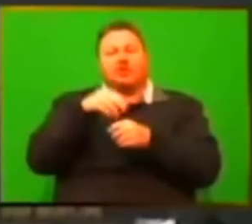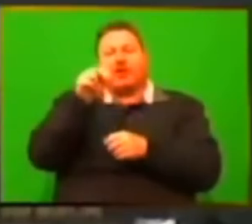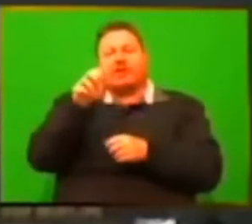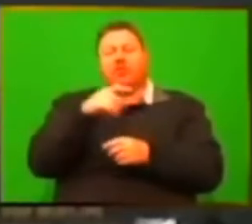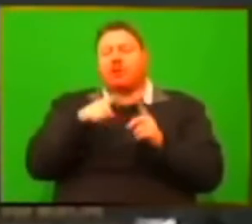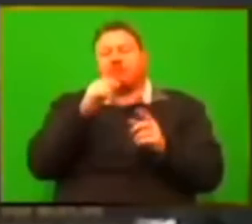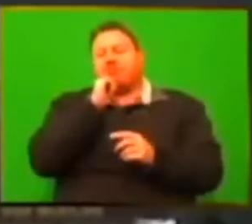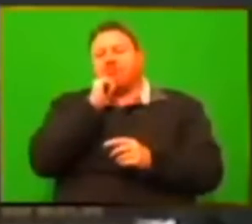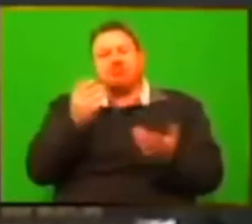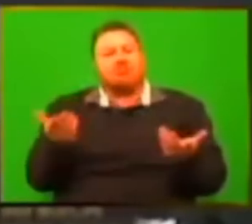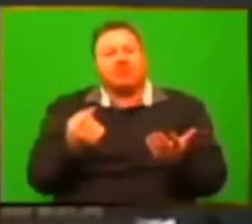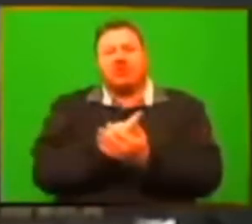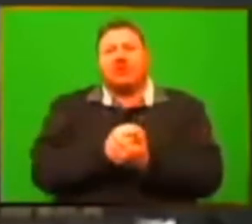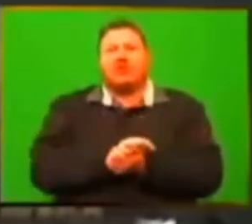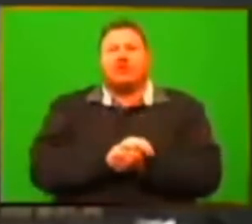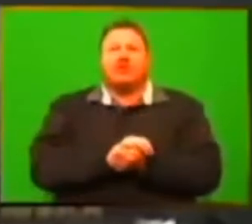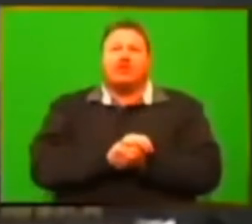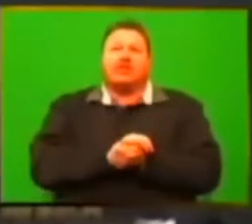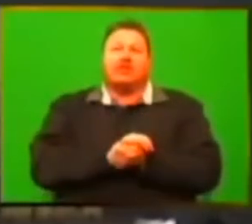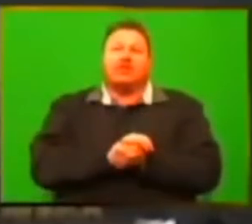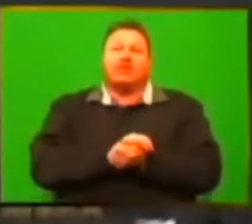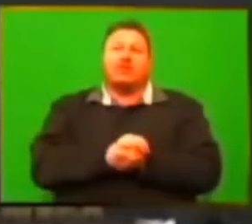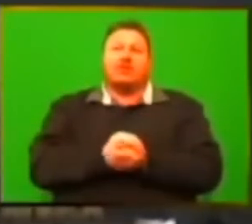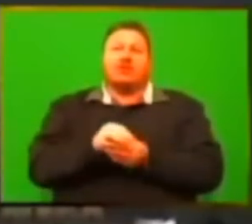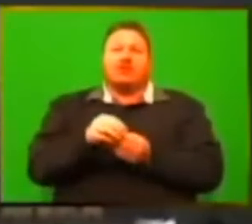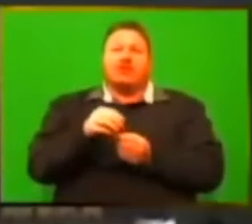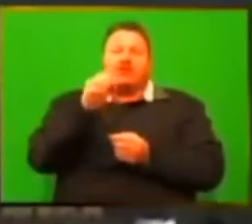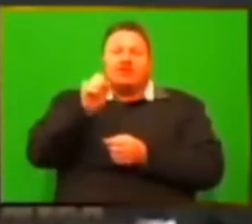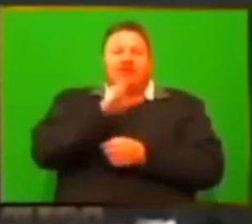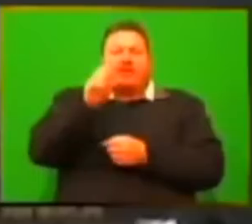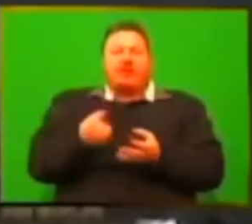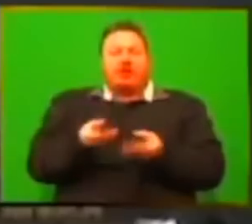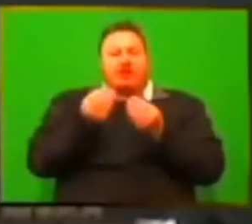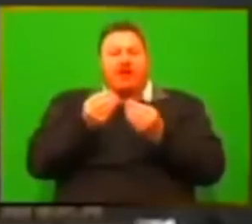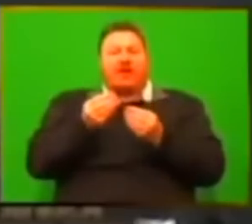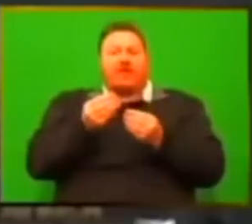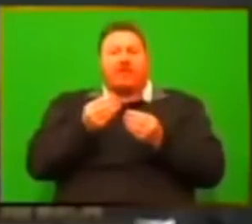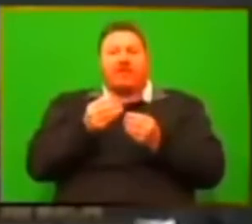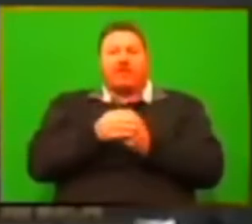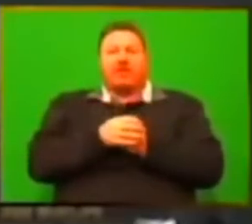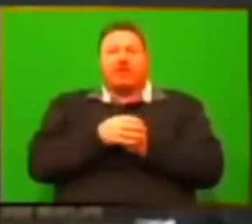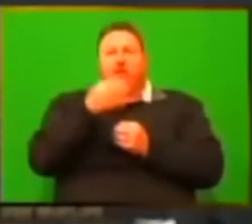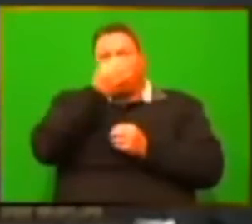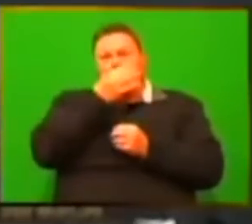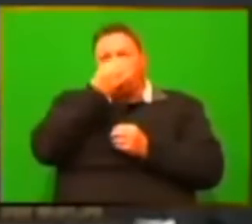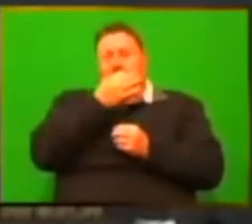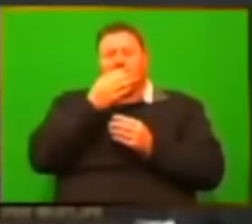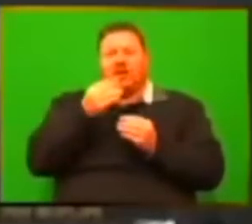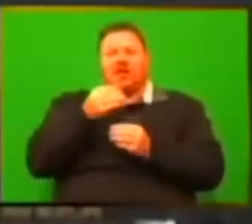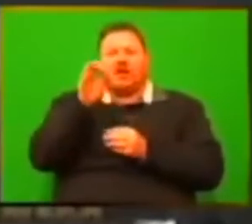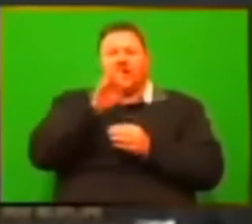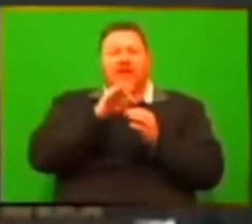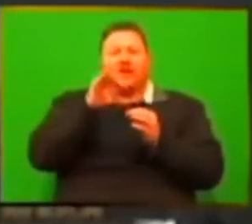discovered strategic oil and gas natural resources, which in itself, Minister Mantashe, is a cause for